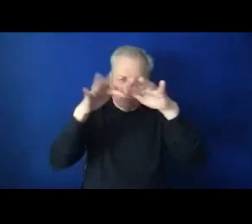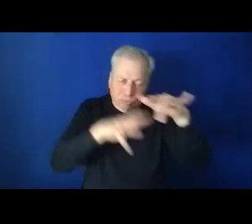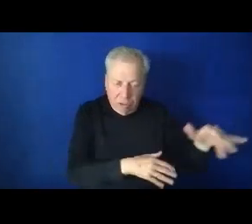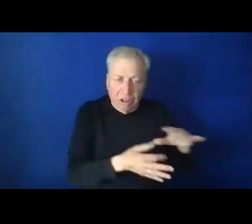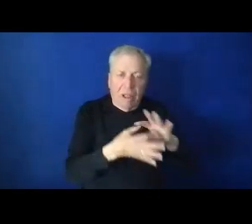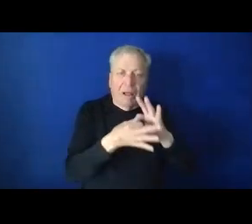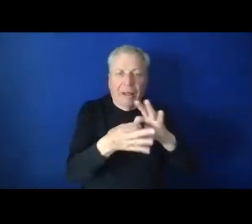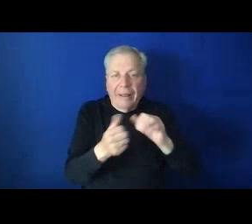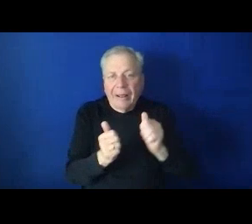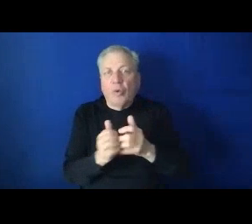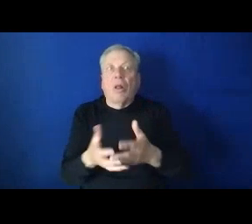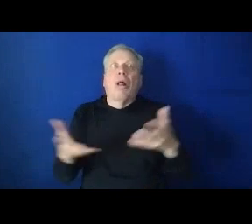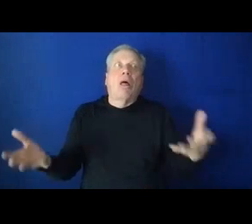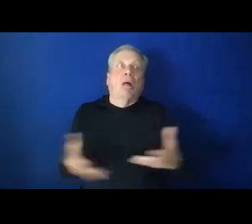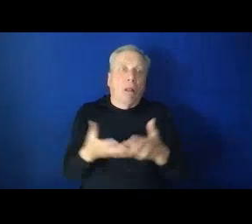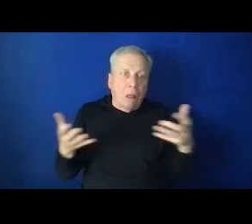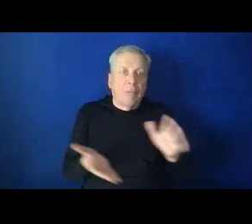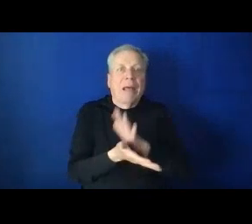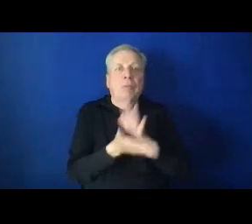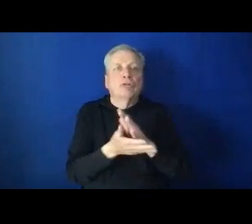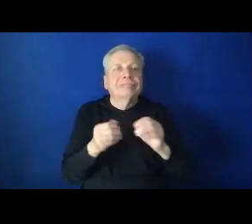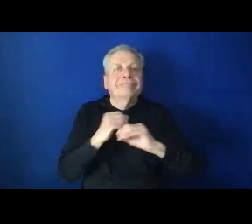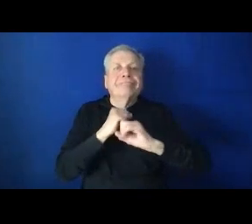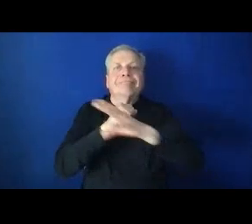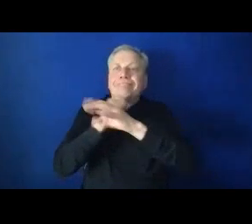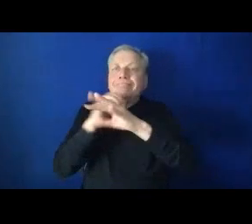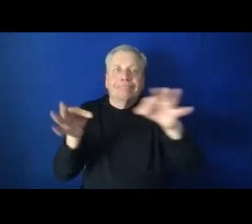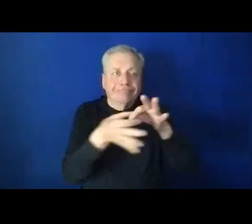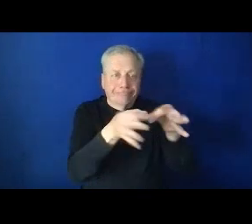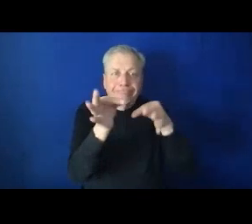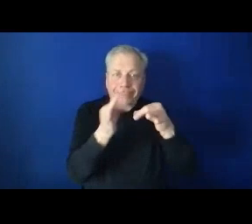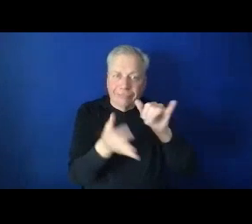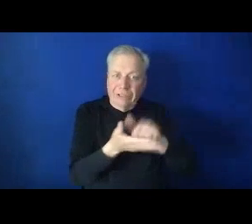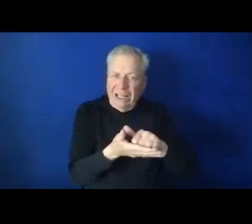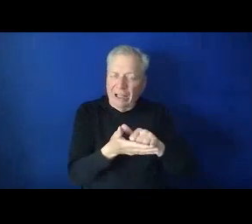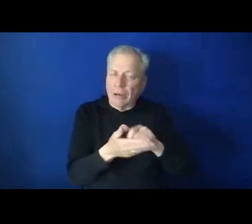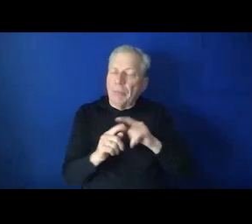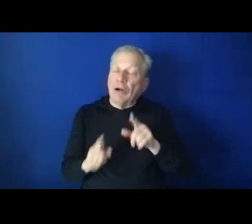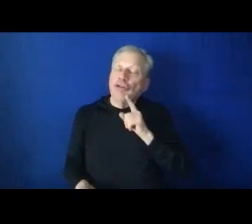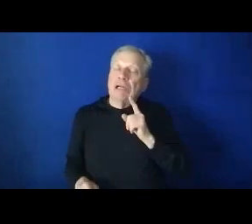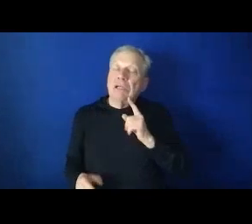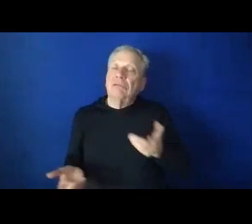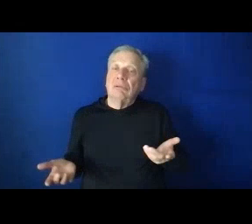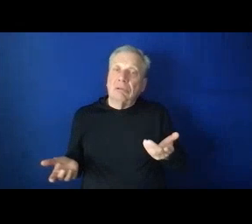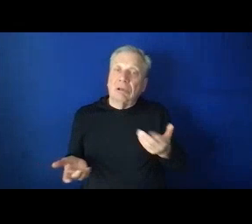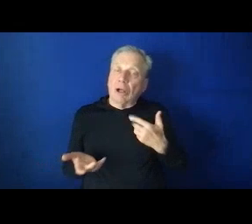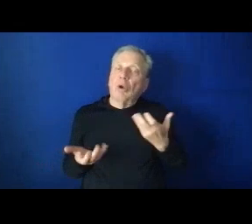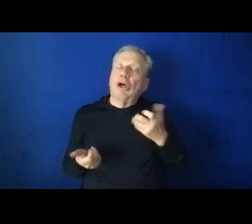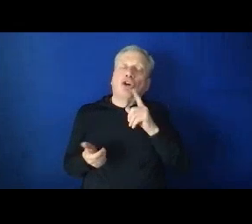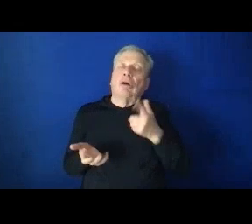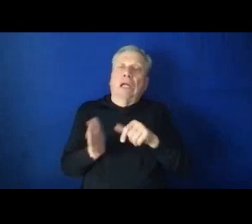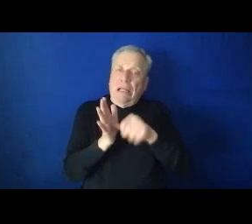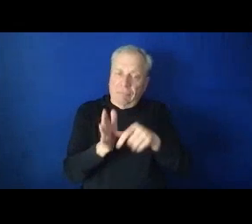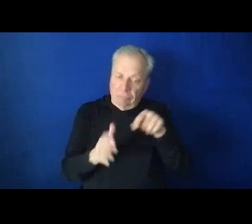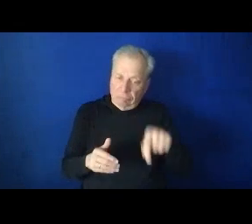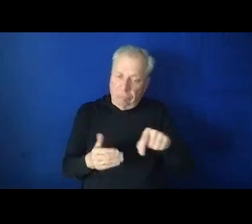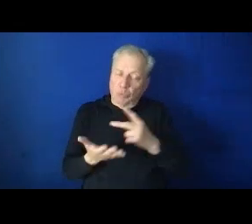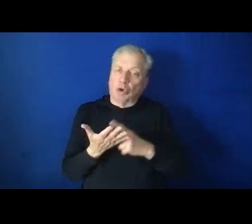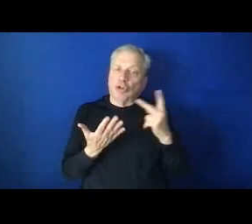and lots of papers out about that and some controversy there. But really, I want to emphasize that this program